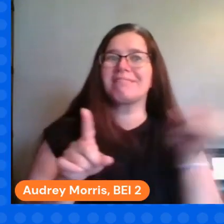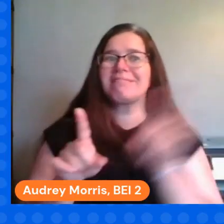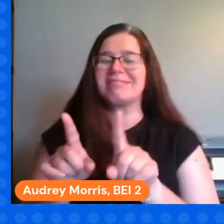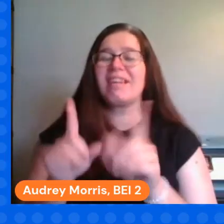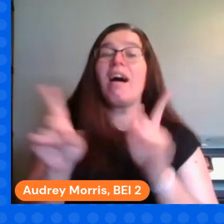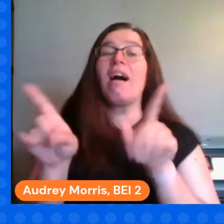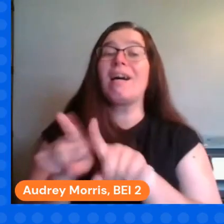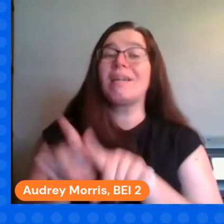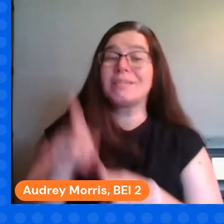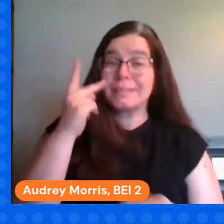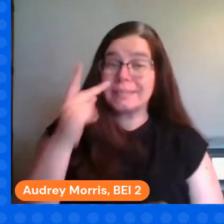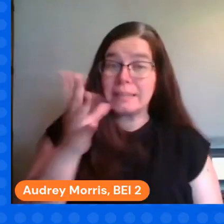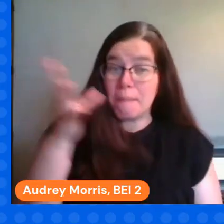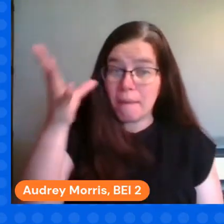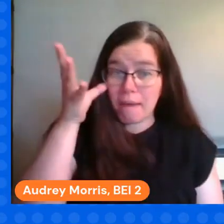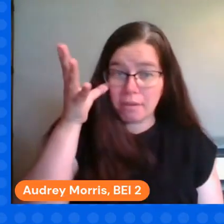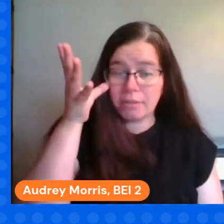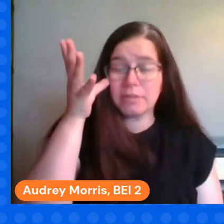parents